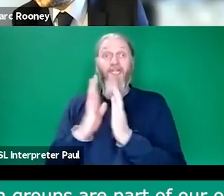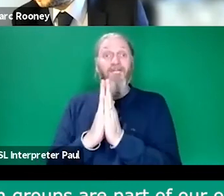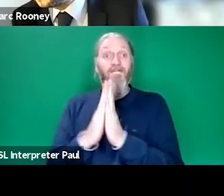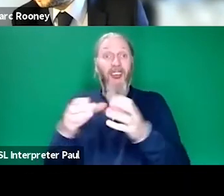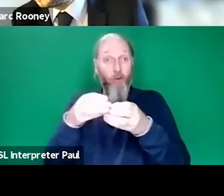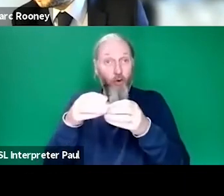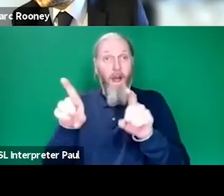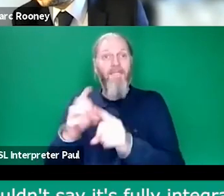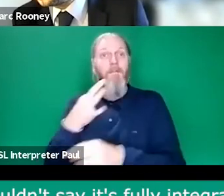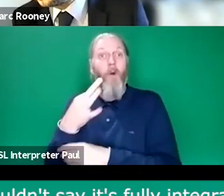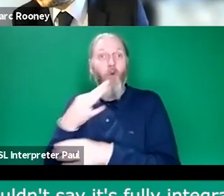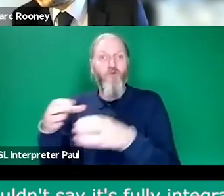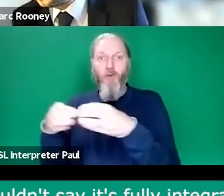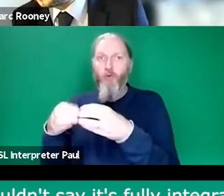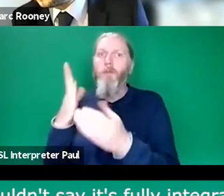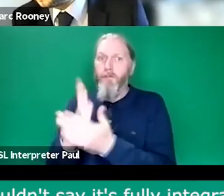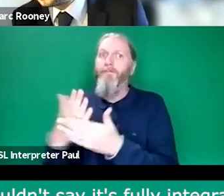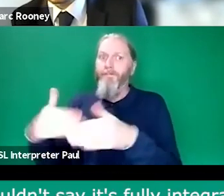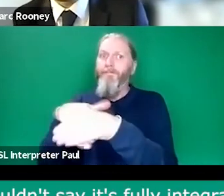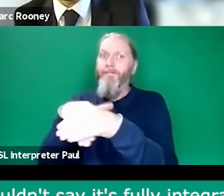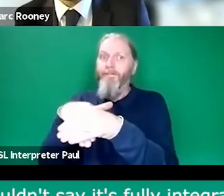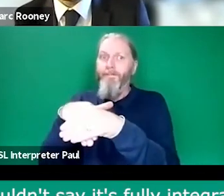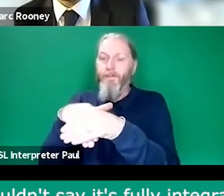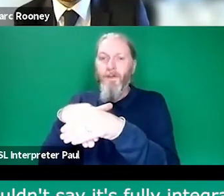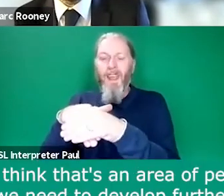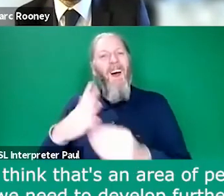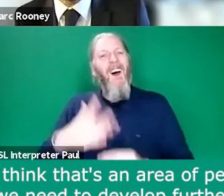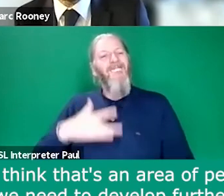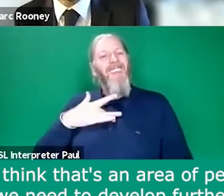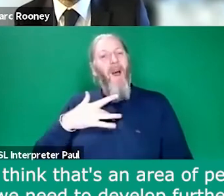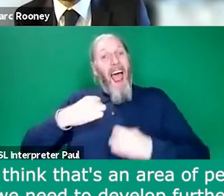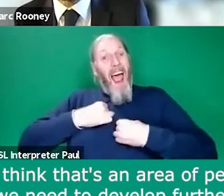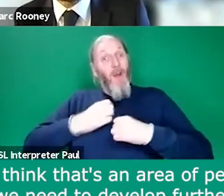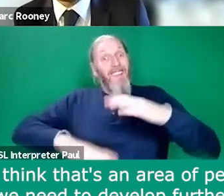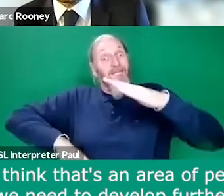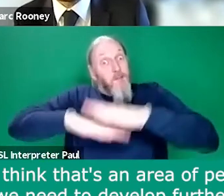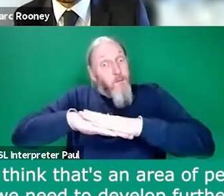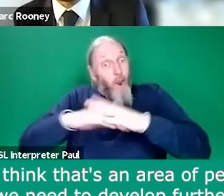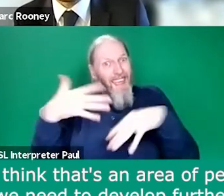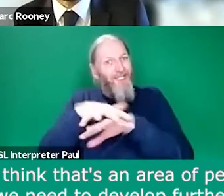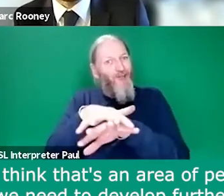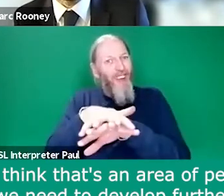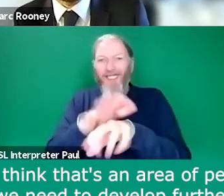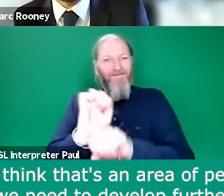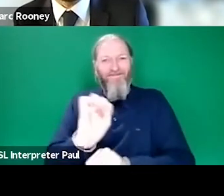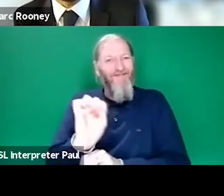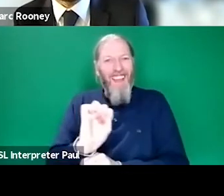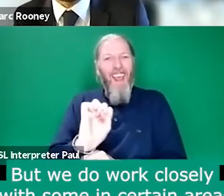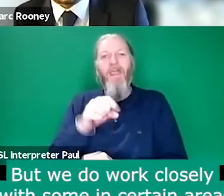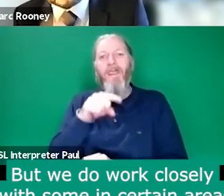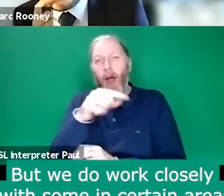our offer. I wouldn't say it's fully integrated, and I think that's an area perhaps we need to develop